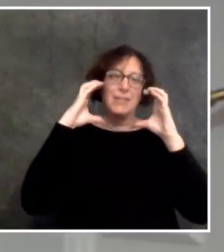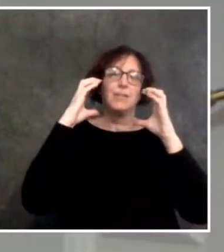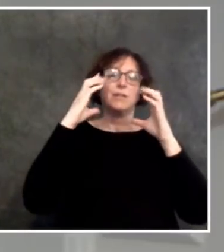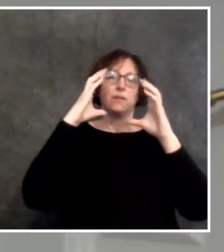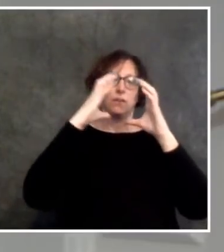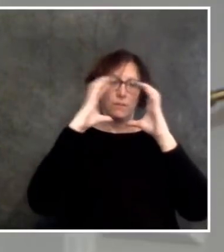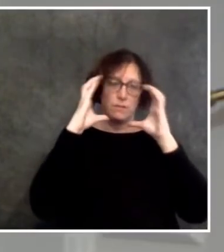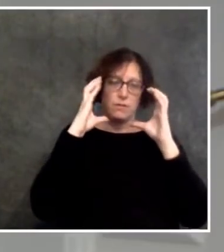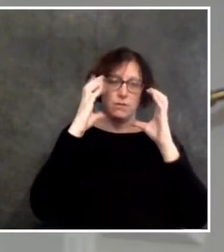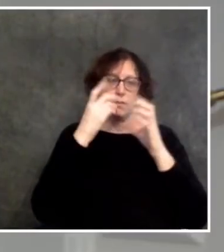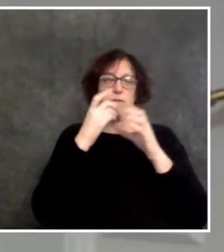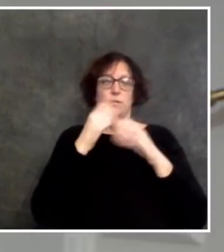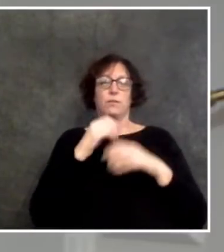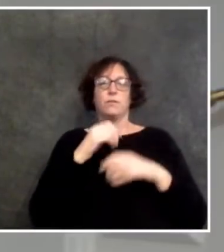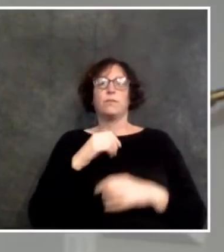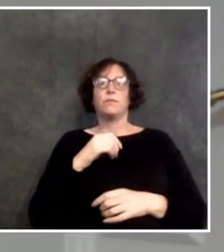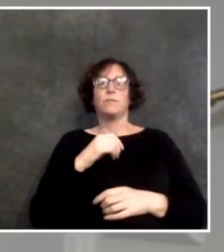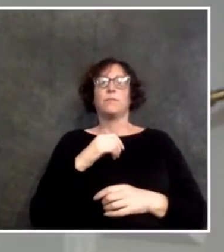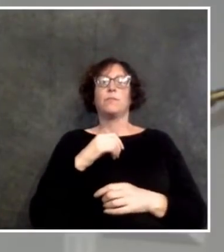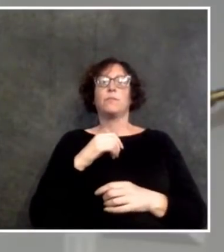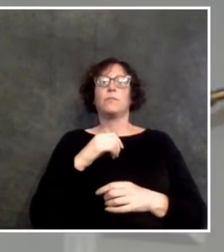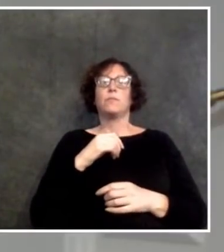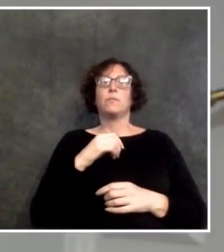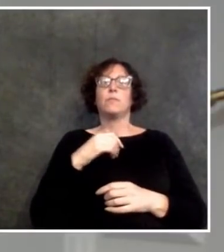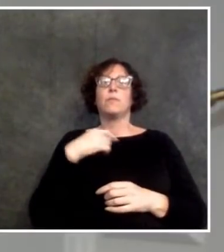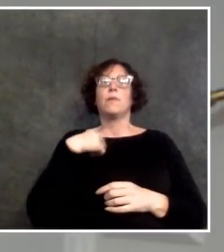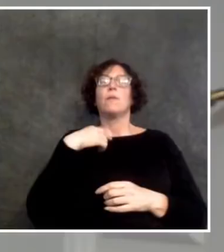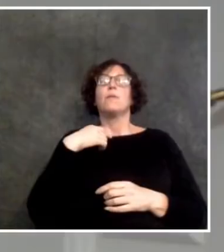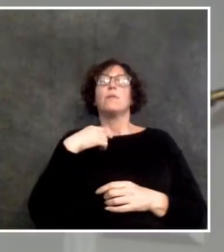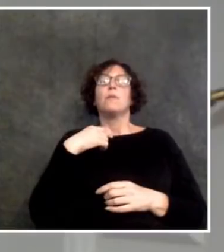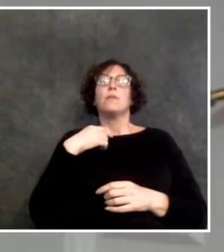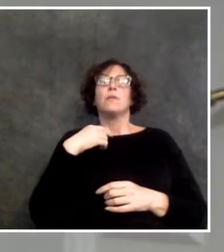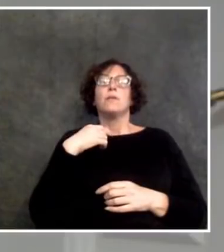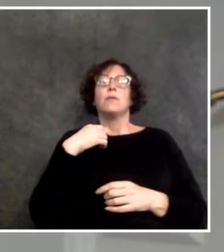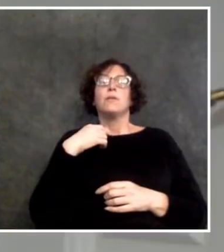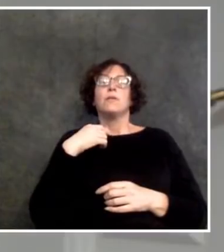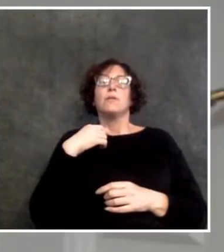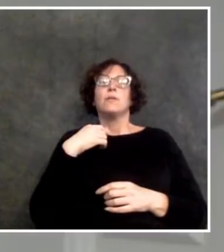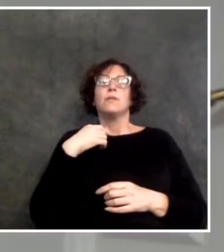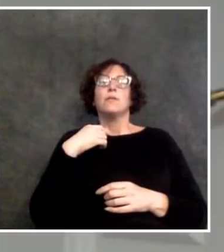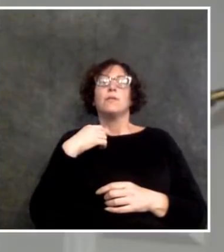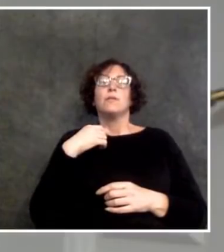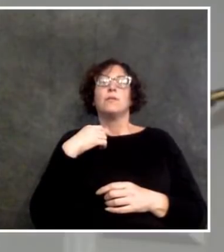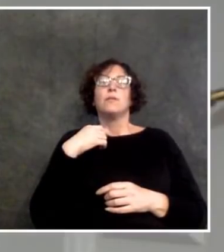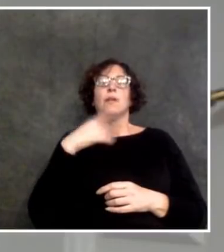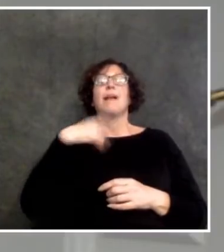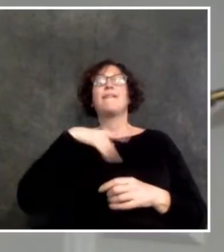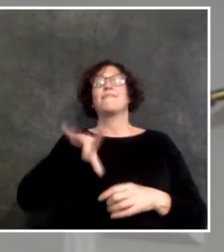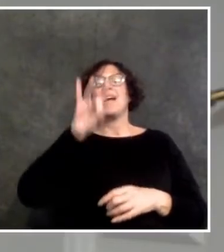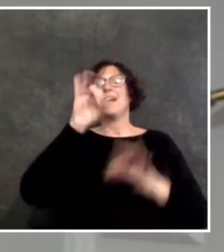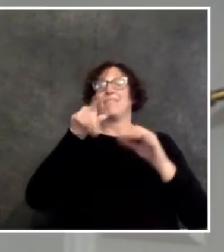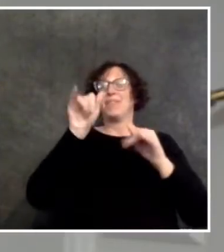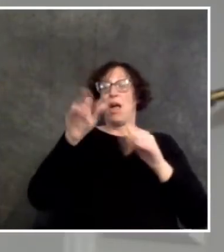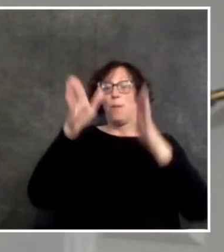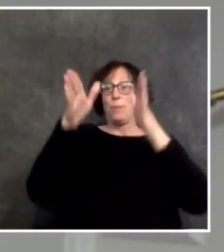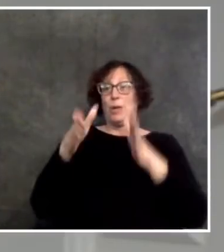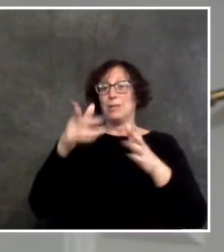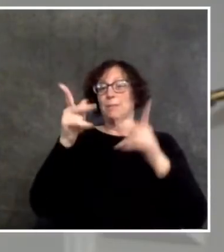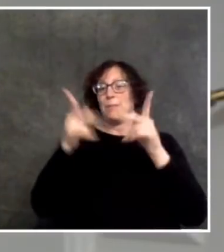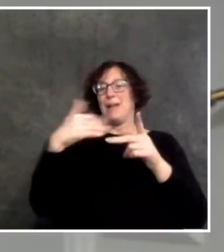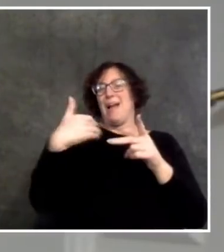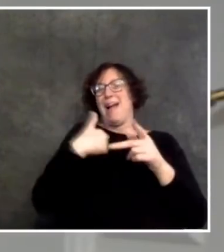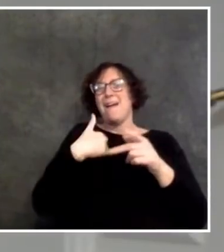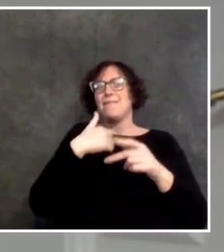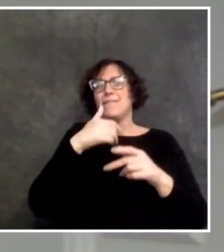their pre-symptomatic phase, makes the extension of our message of wear a mask if you're sick